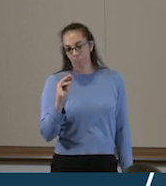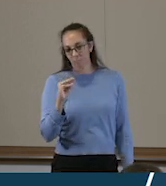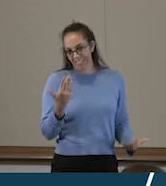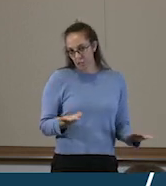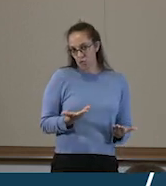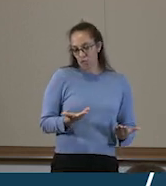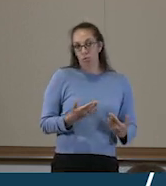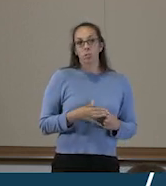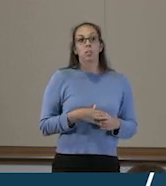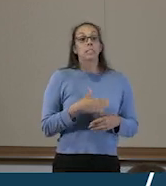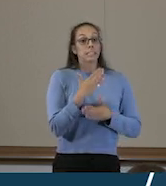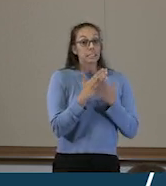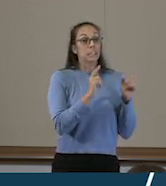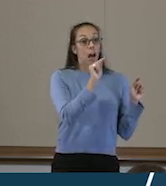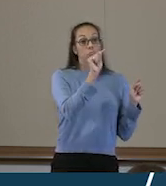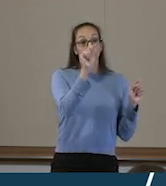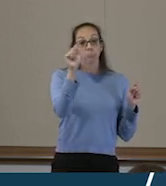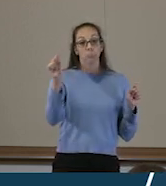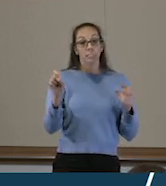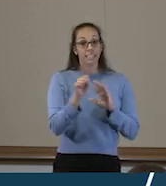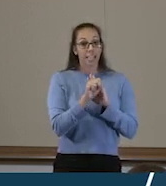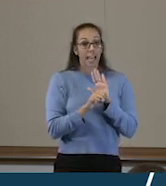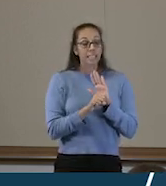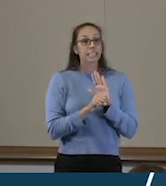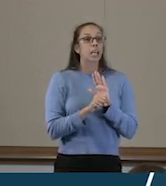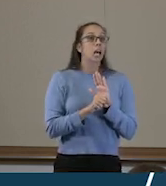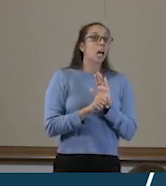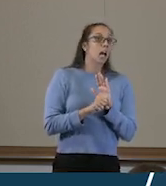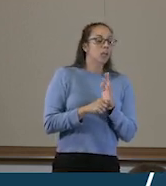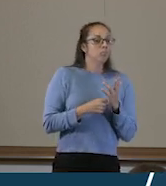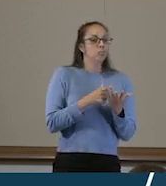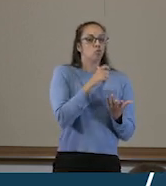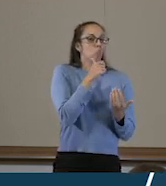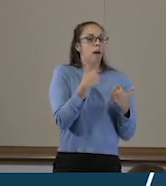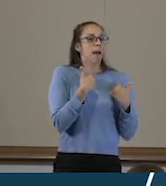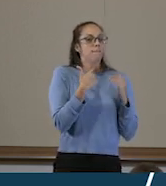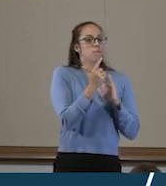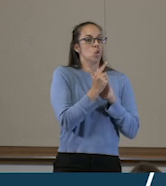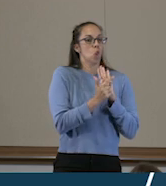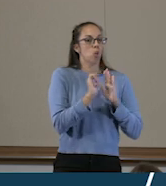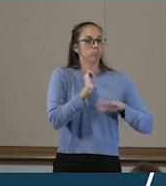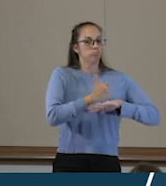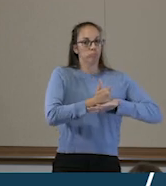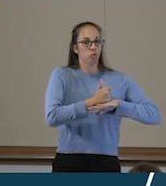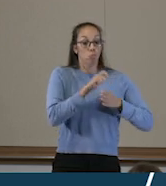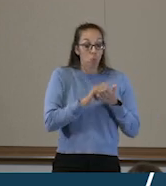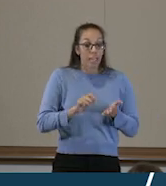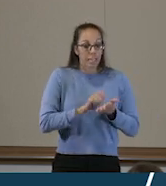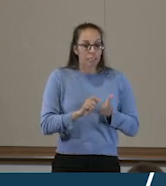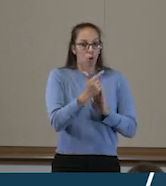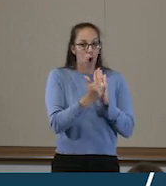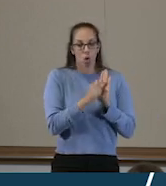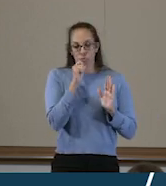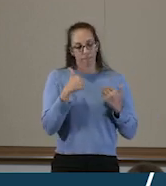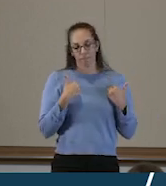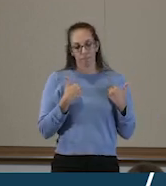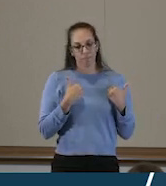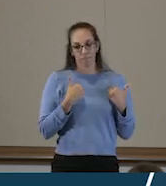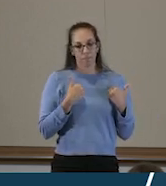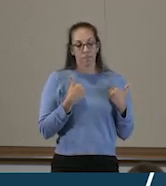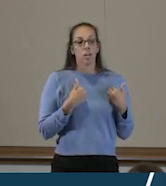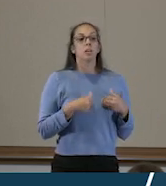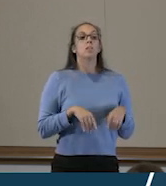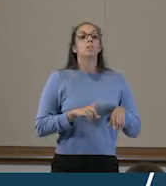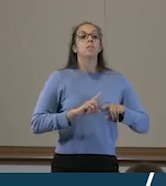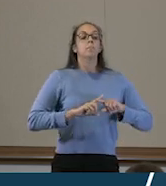states do not have these laws, written laws. However, I